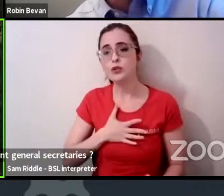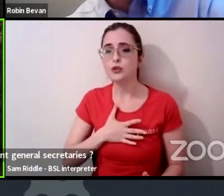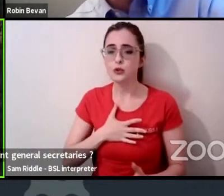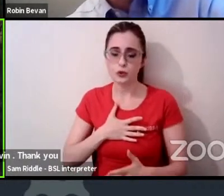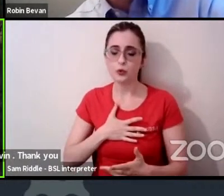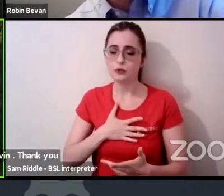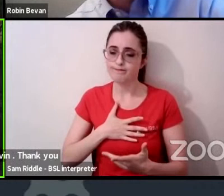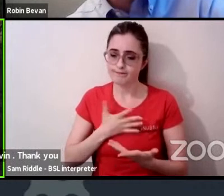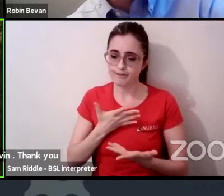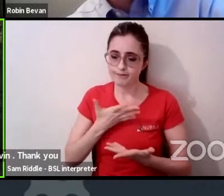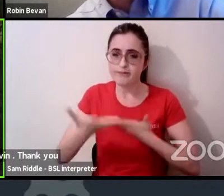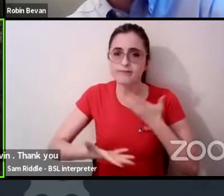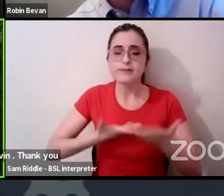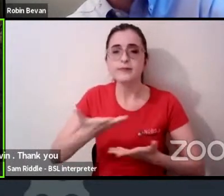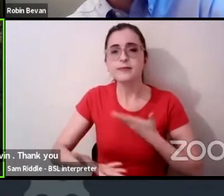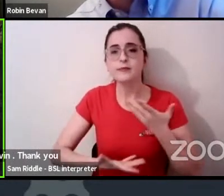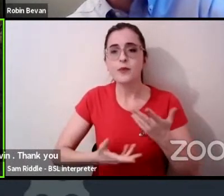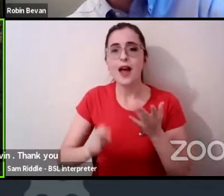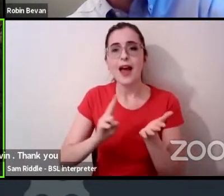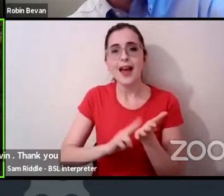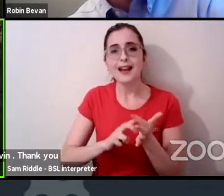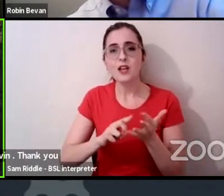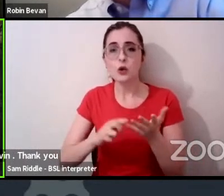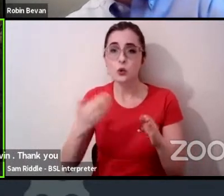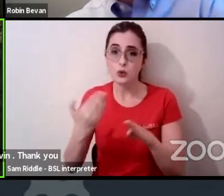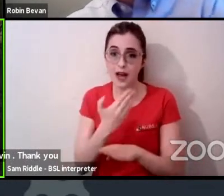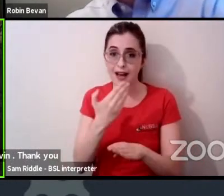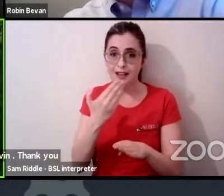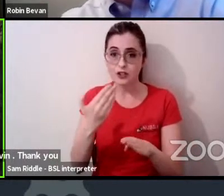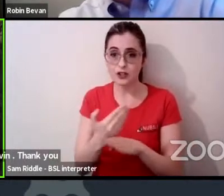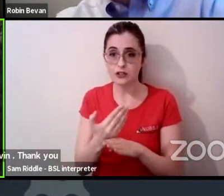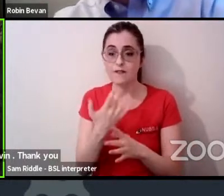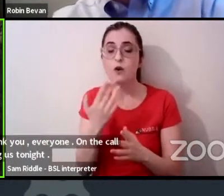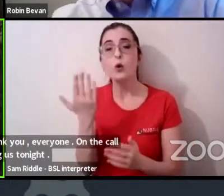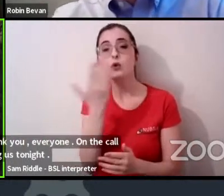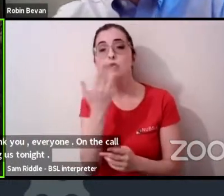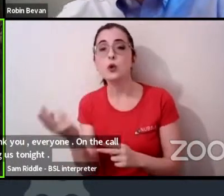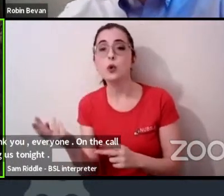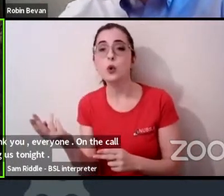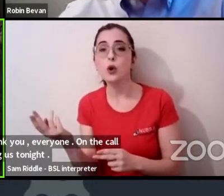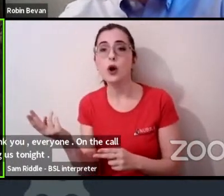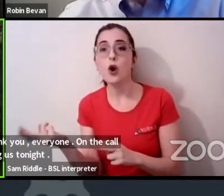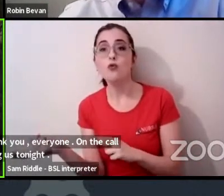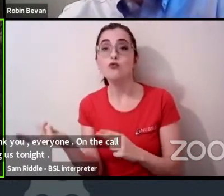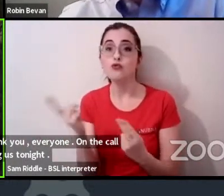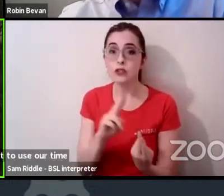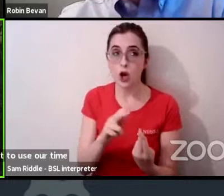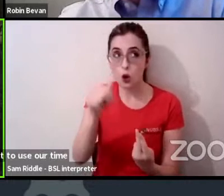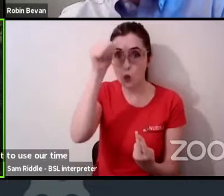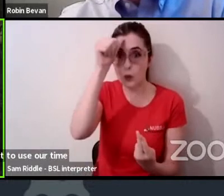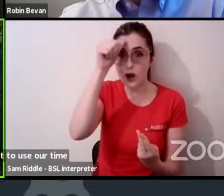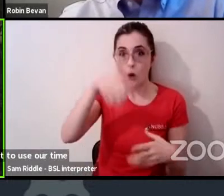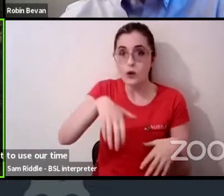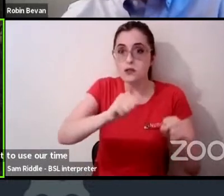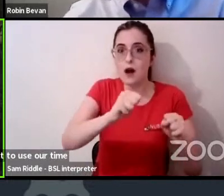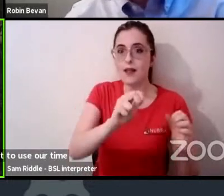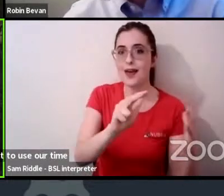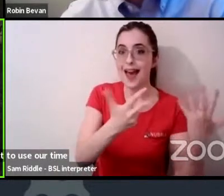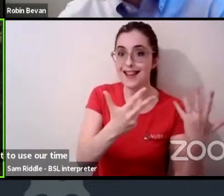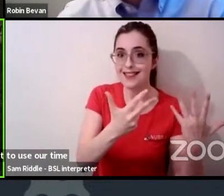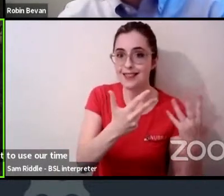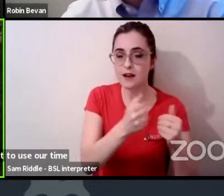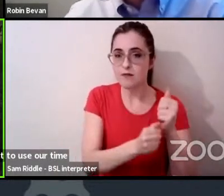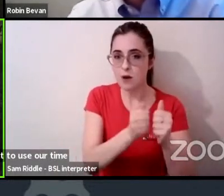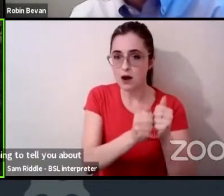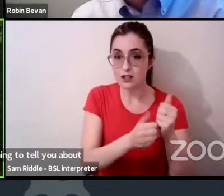evening to tell you about the NEU's actions to make school return, commencing, as we know, from the 8th of March, as safe